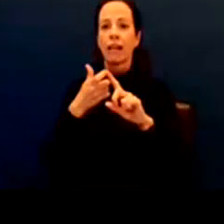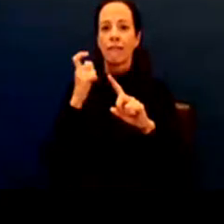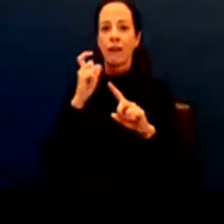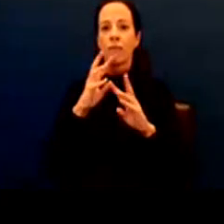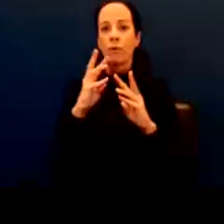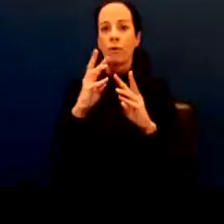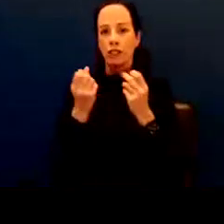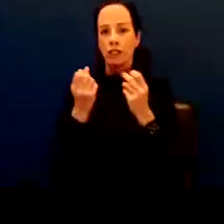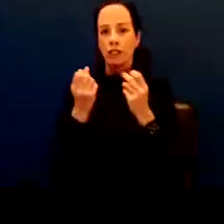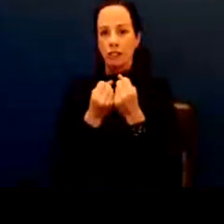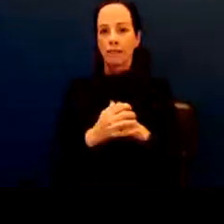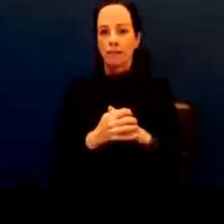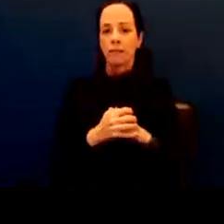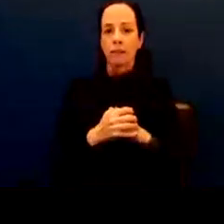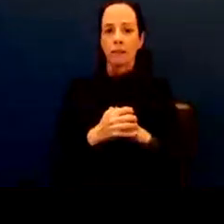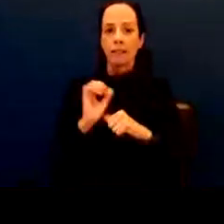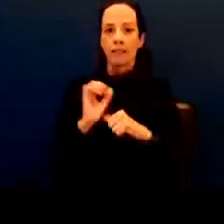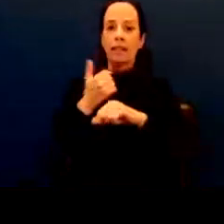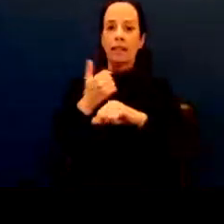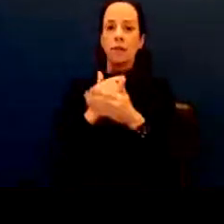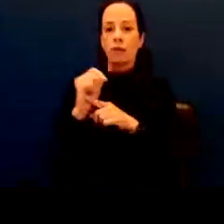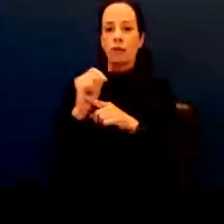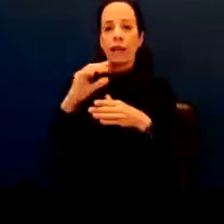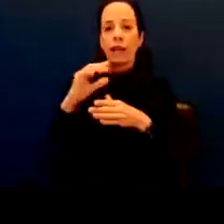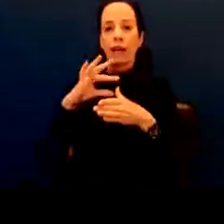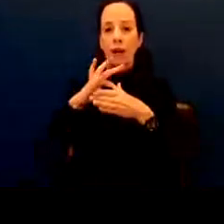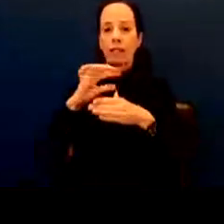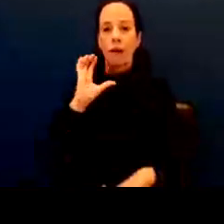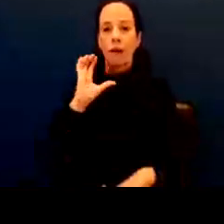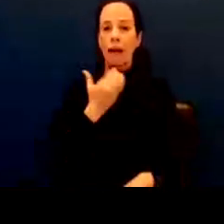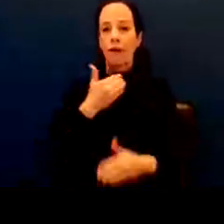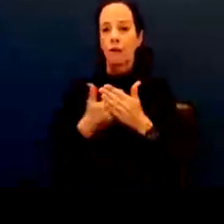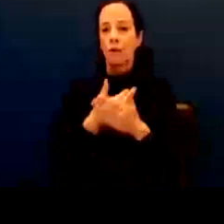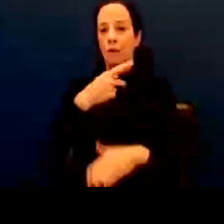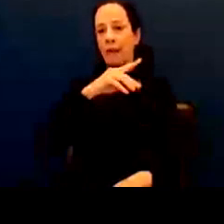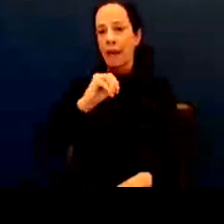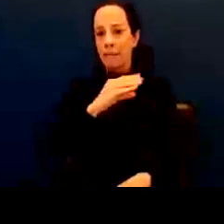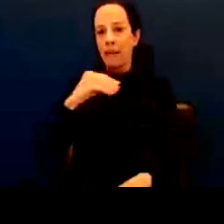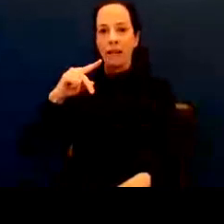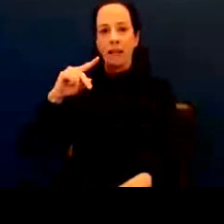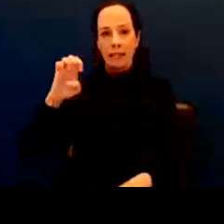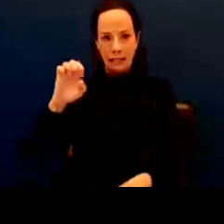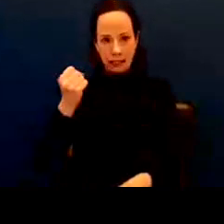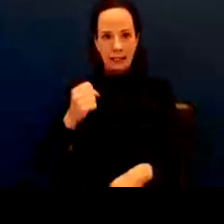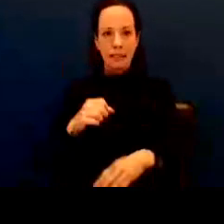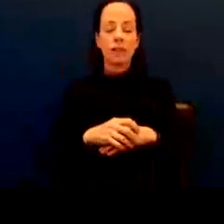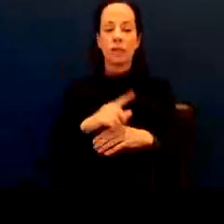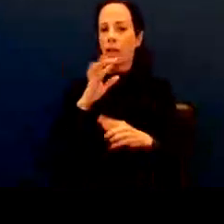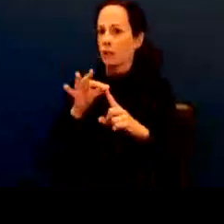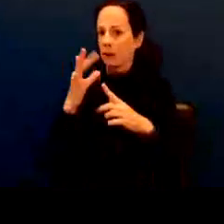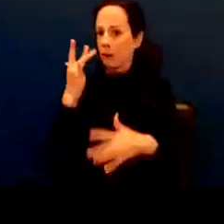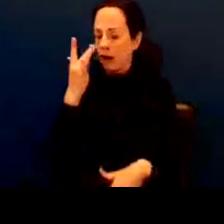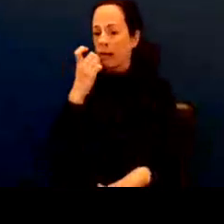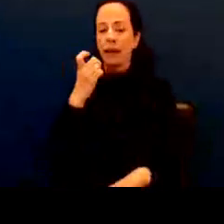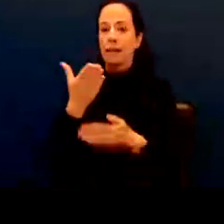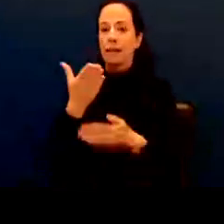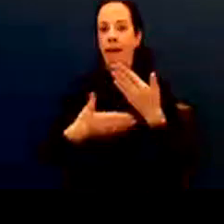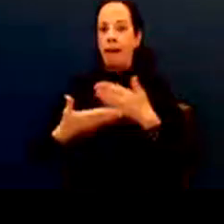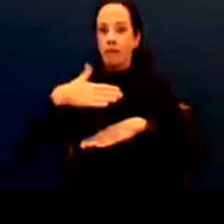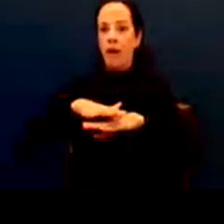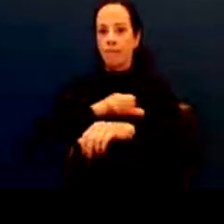PEs. This is very unique in terms of training because it's a hands-on workshop. It's a laptop, cell